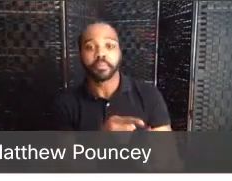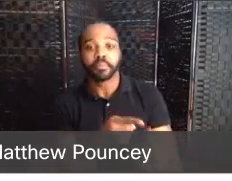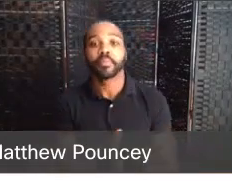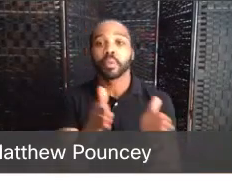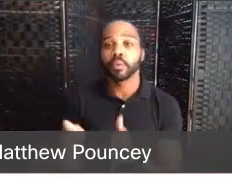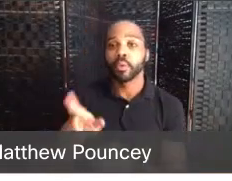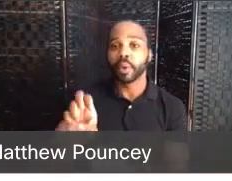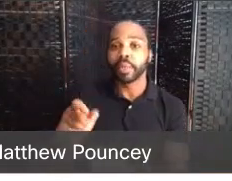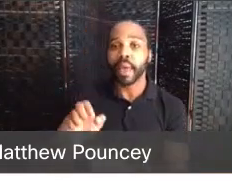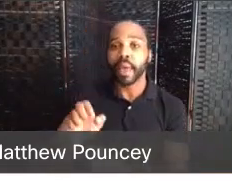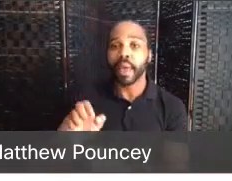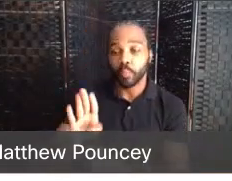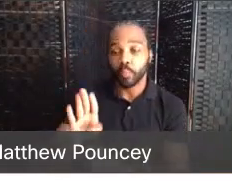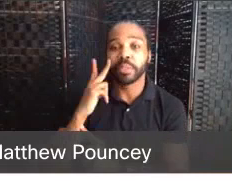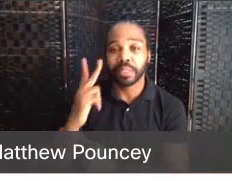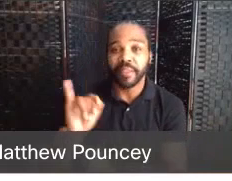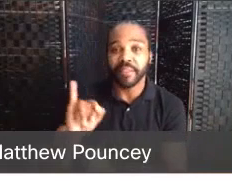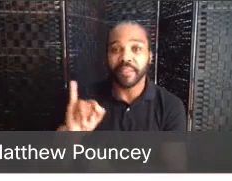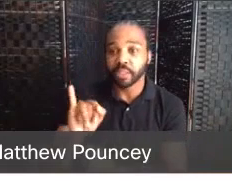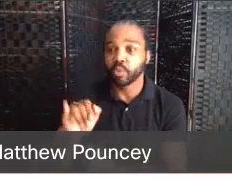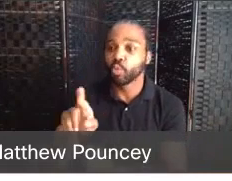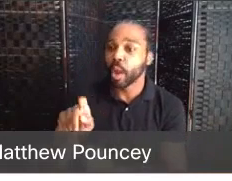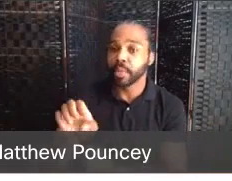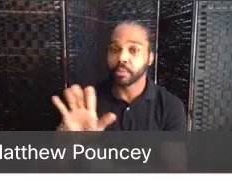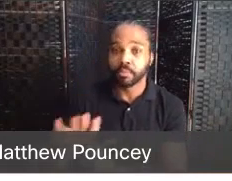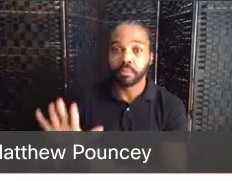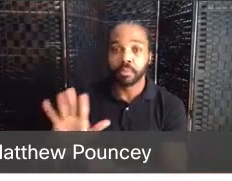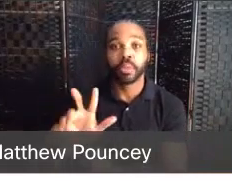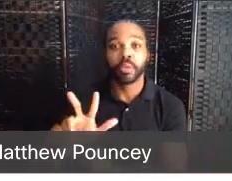seen an infection rate of 30.9%,